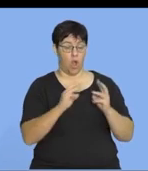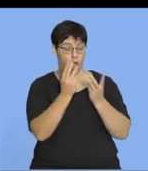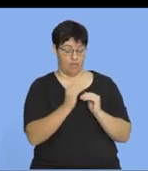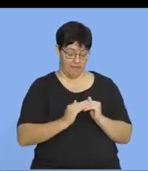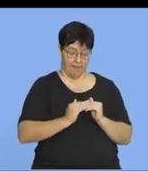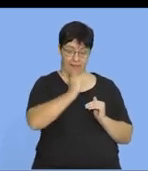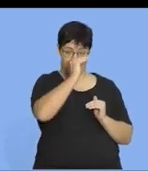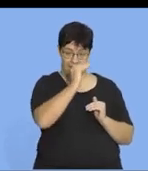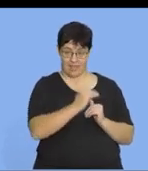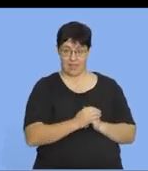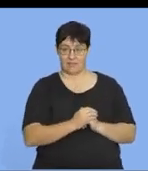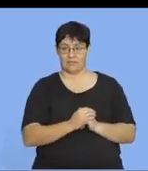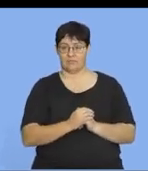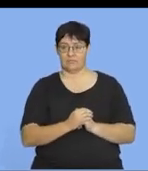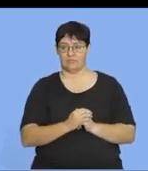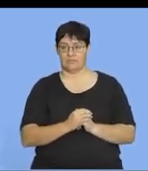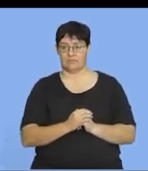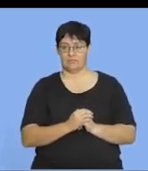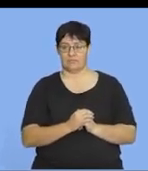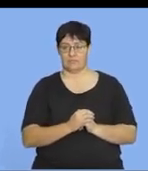the Earth